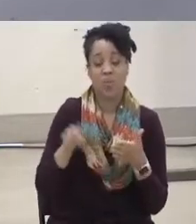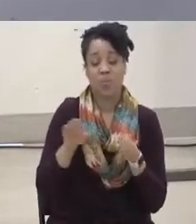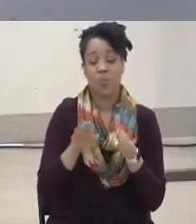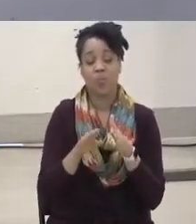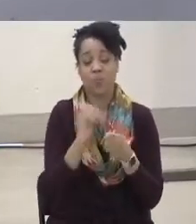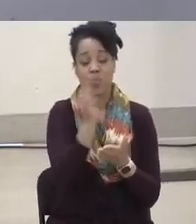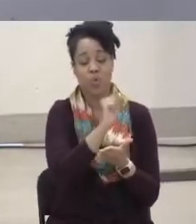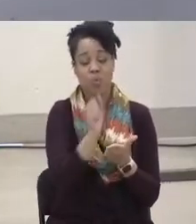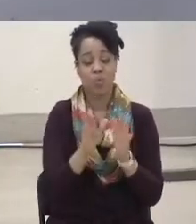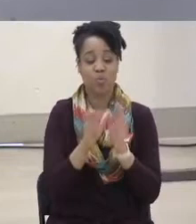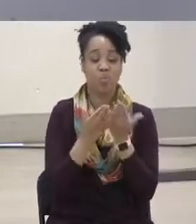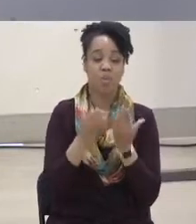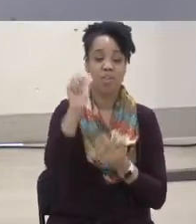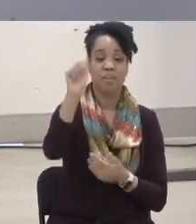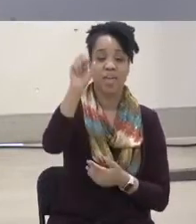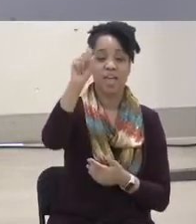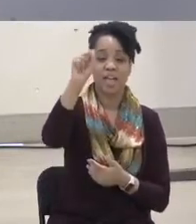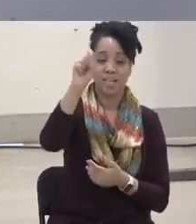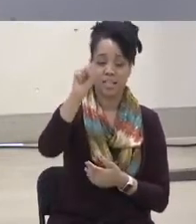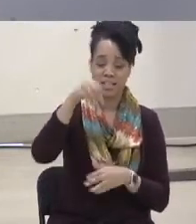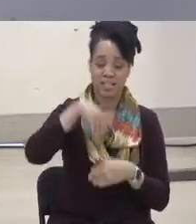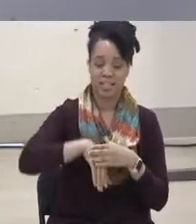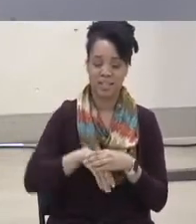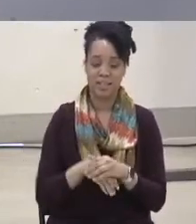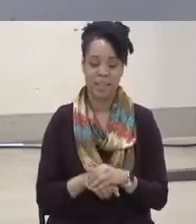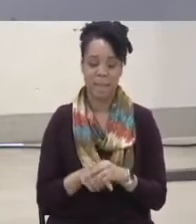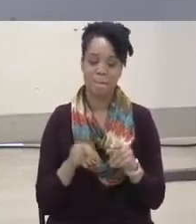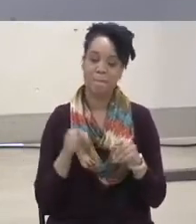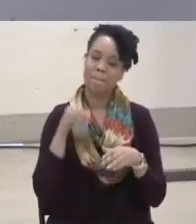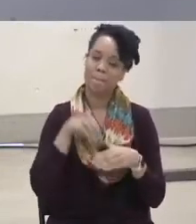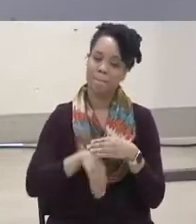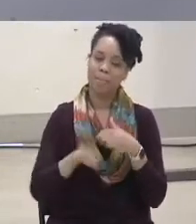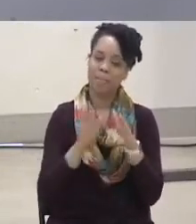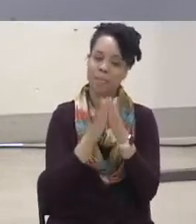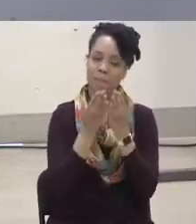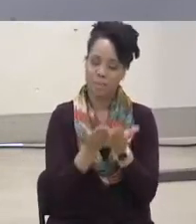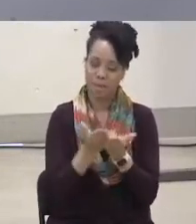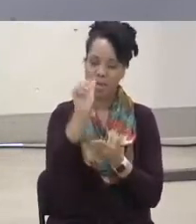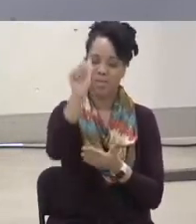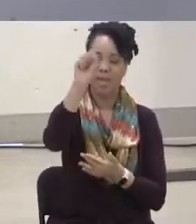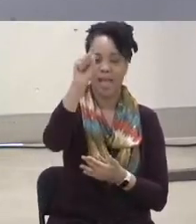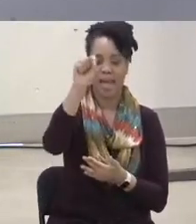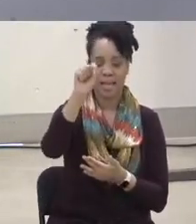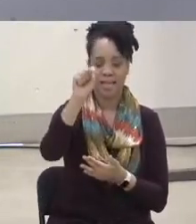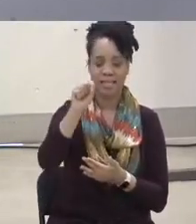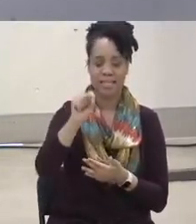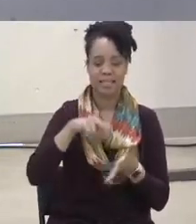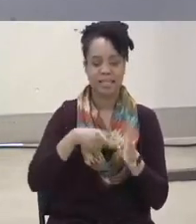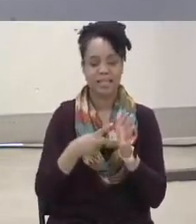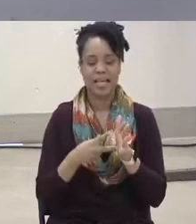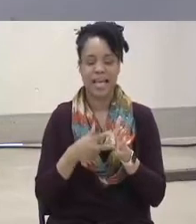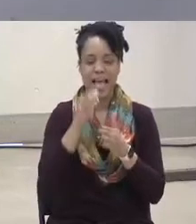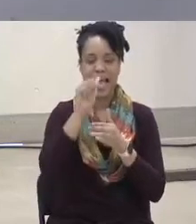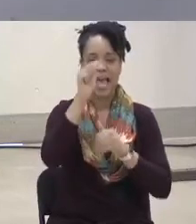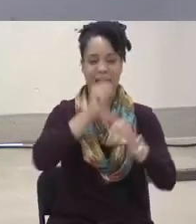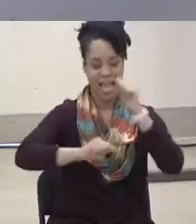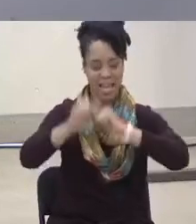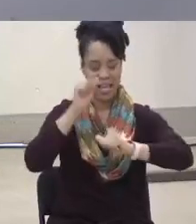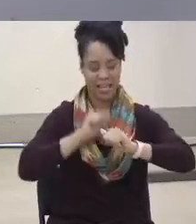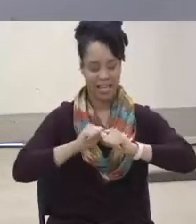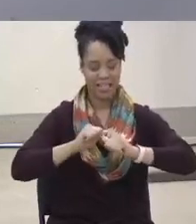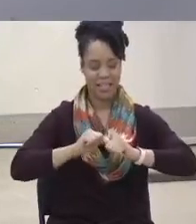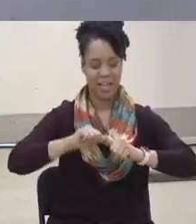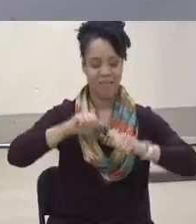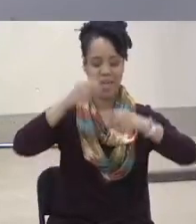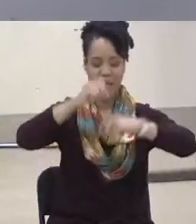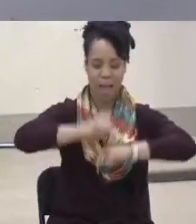Eso no fue lo que él escribió el libro de Hechos. And that book of Acts is the Acts of the Apostles. Y el libro de Hechos es el hecho de los